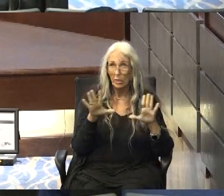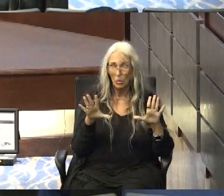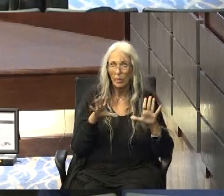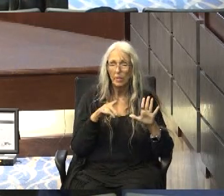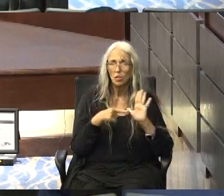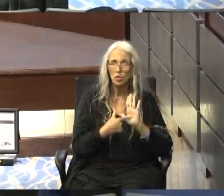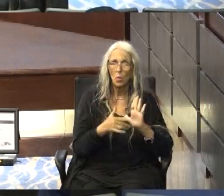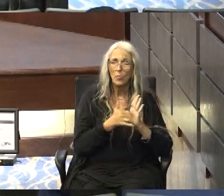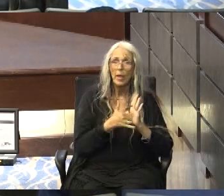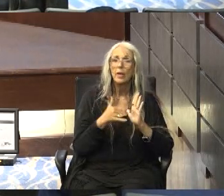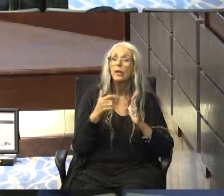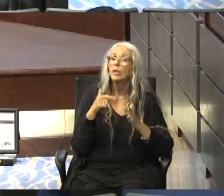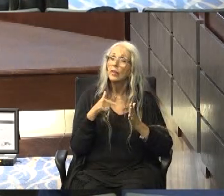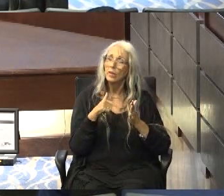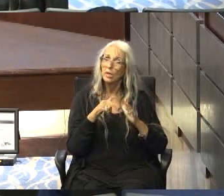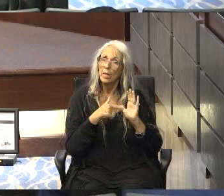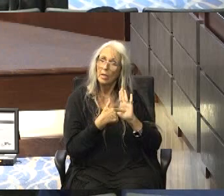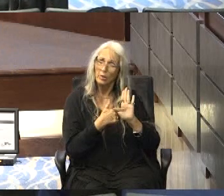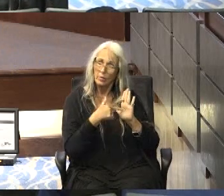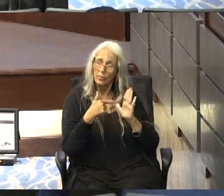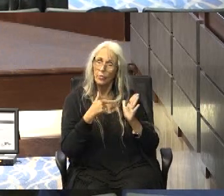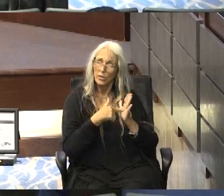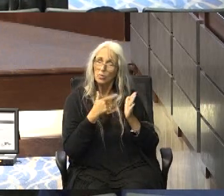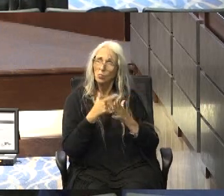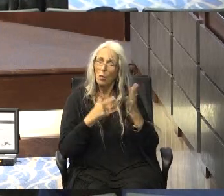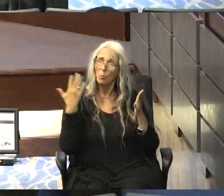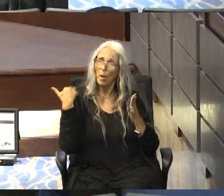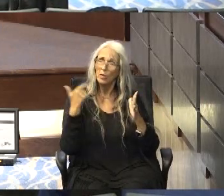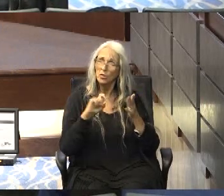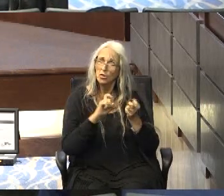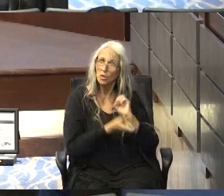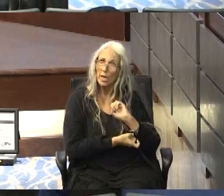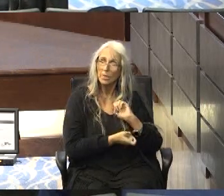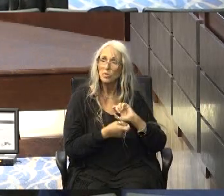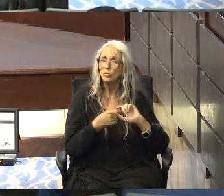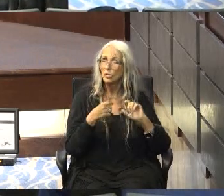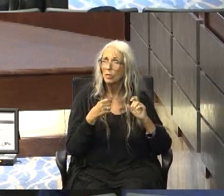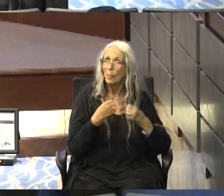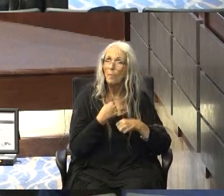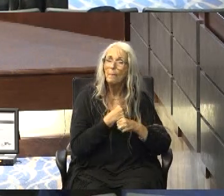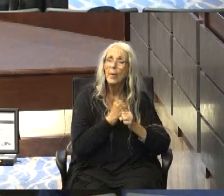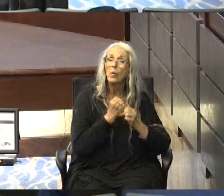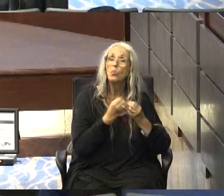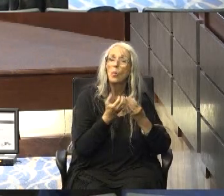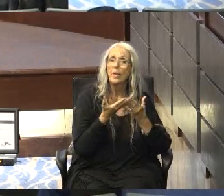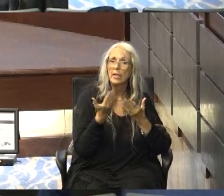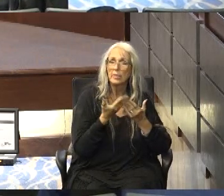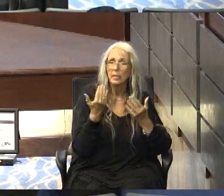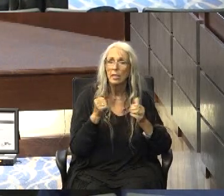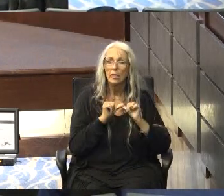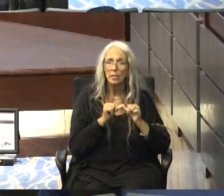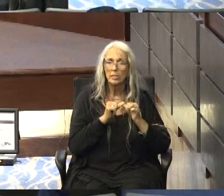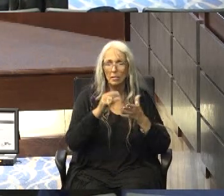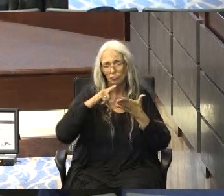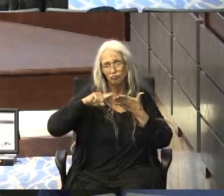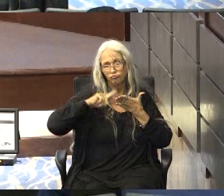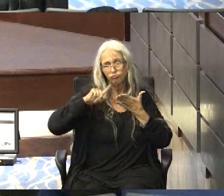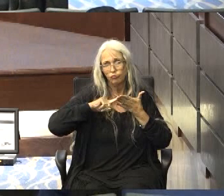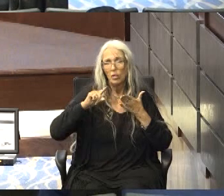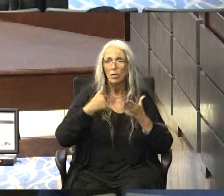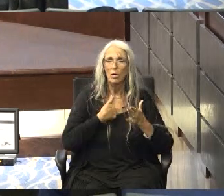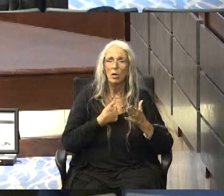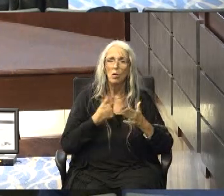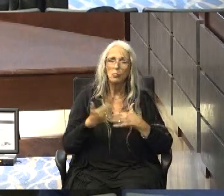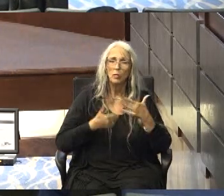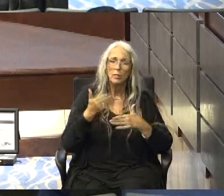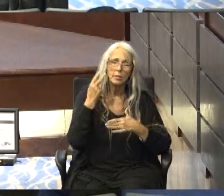to show these are things that we've changed to make it easier. And I agree with Councilmember Bearfield on continuing to examine our processes to make sure developing in the city of